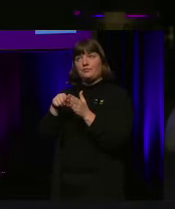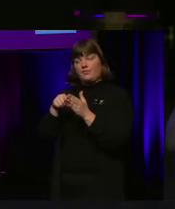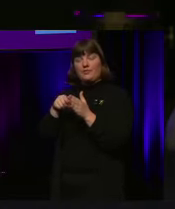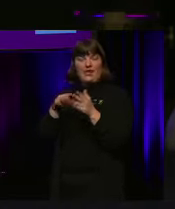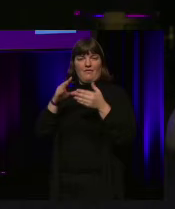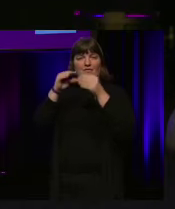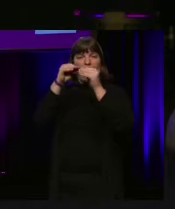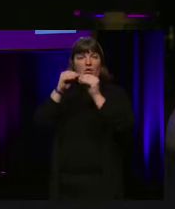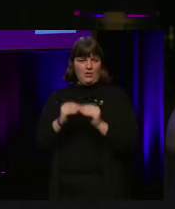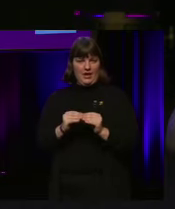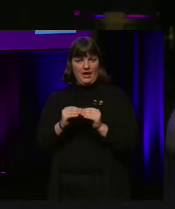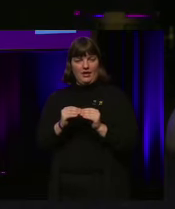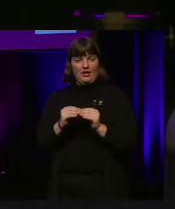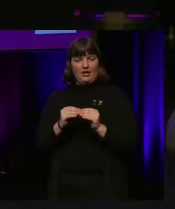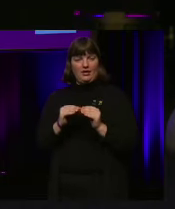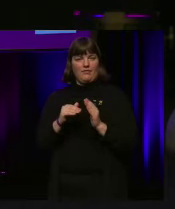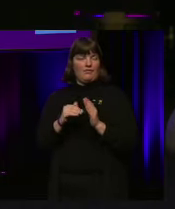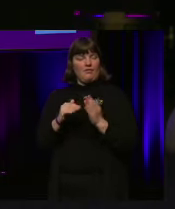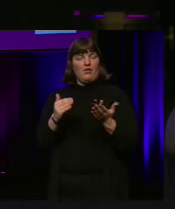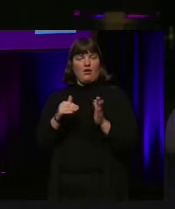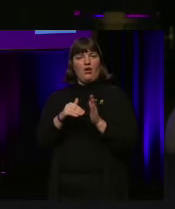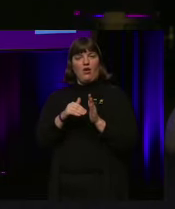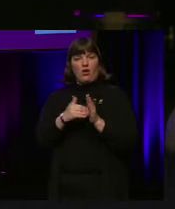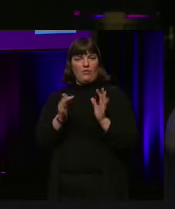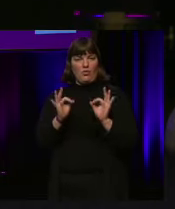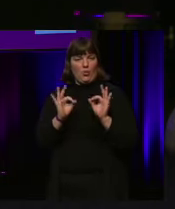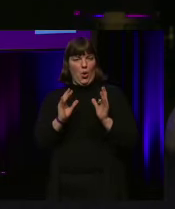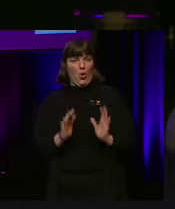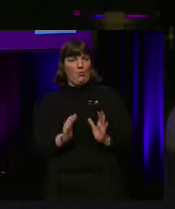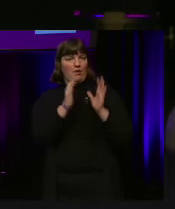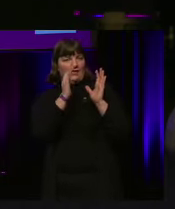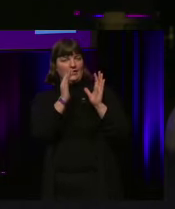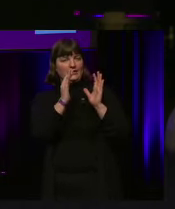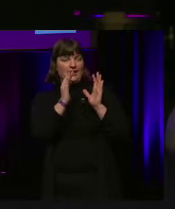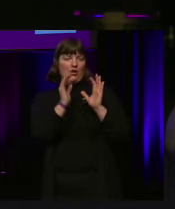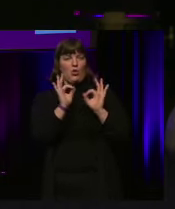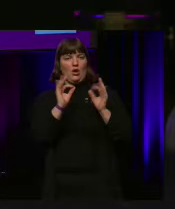formulated to the background of the experience of what